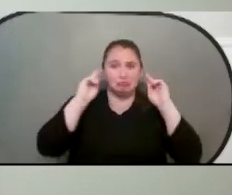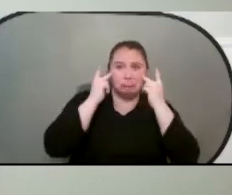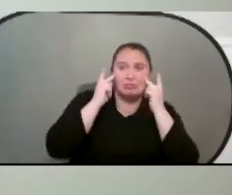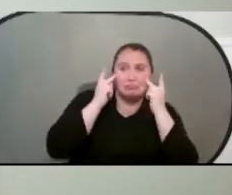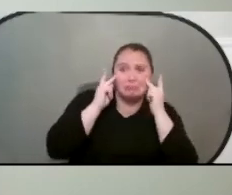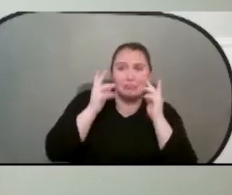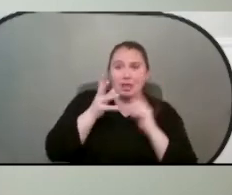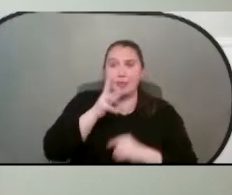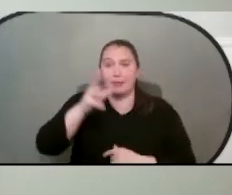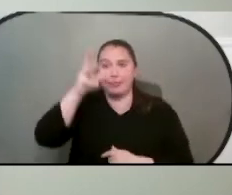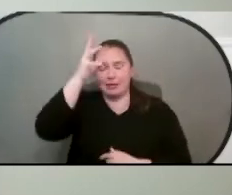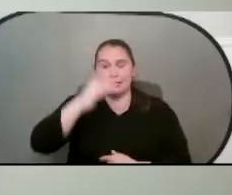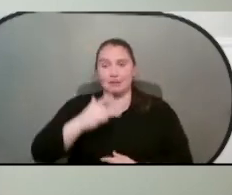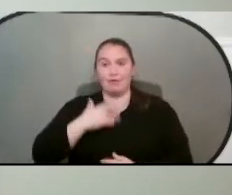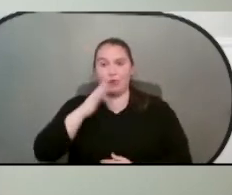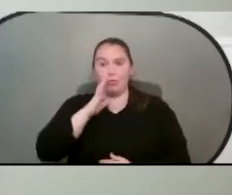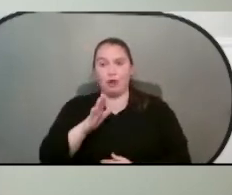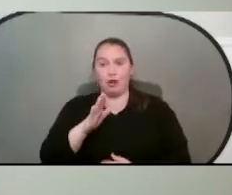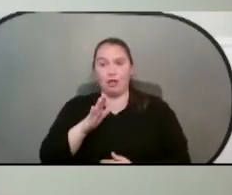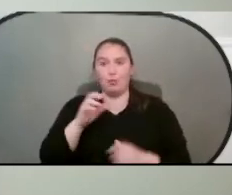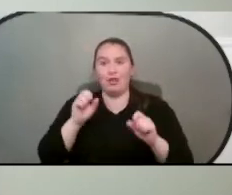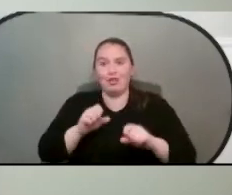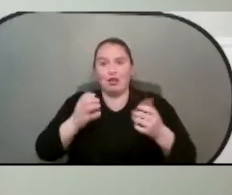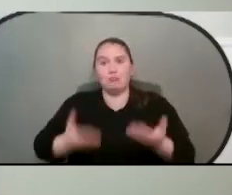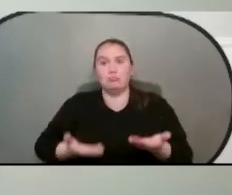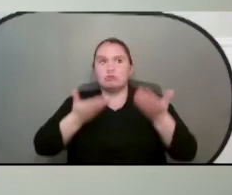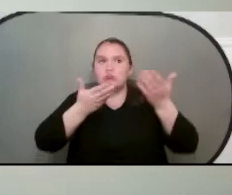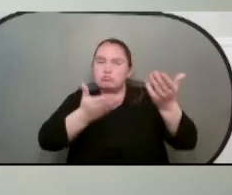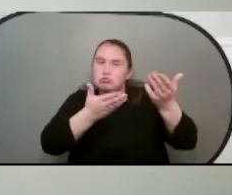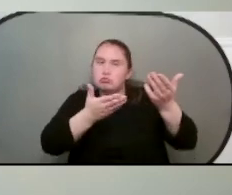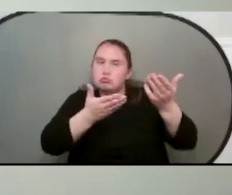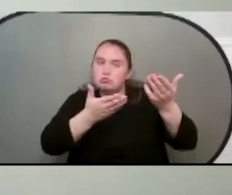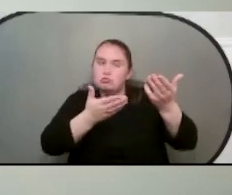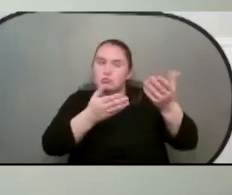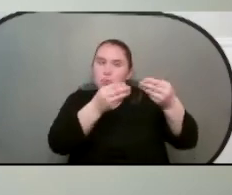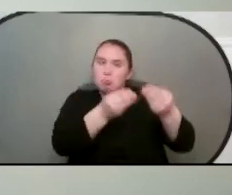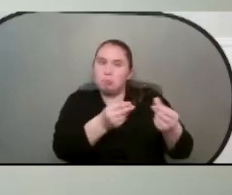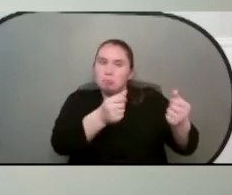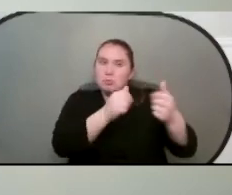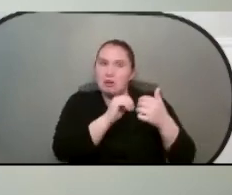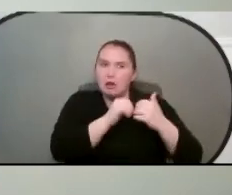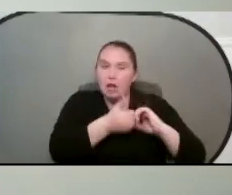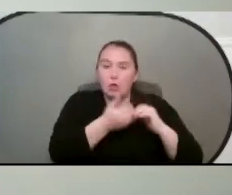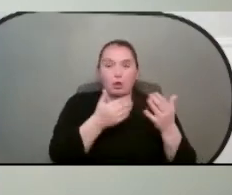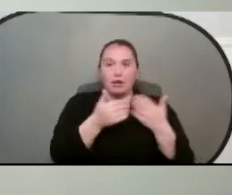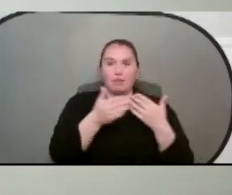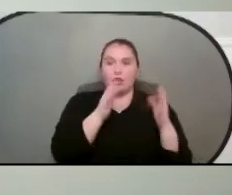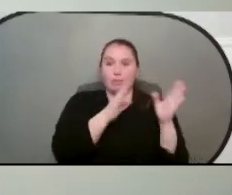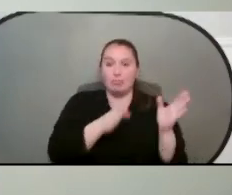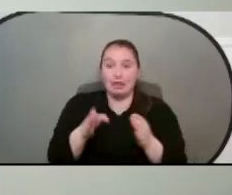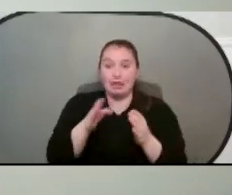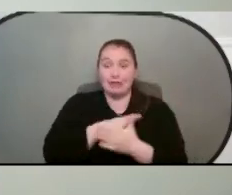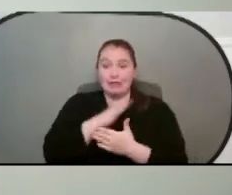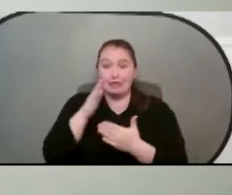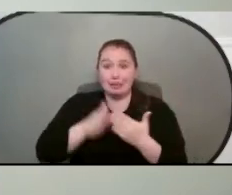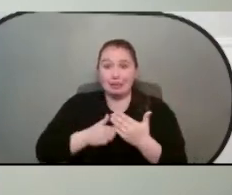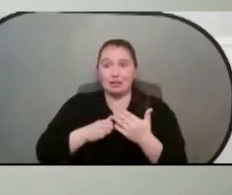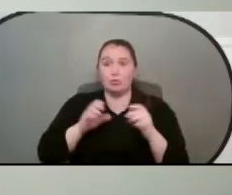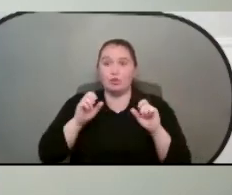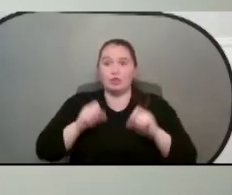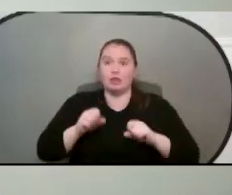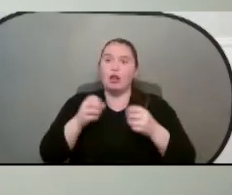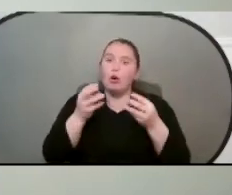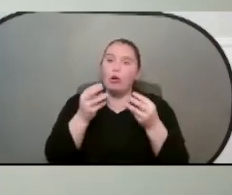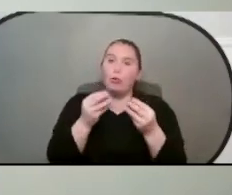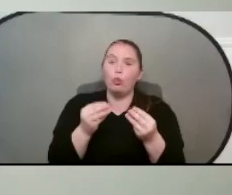feel come up with good solid responses. So when we present whatever the plan ultimately is, we can help